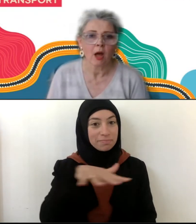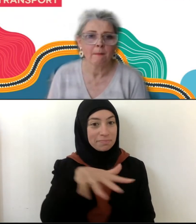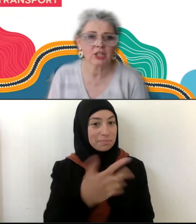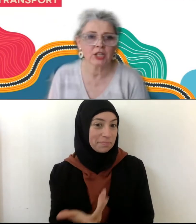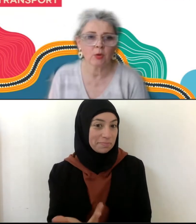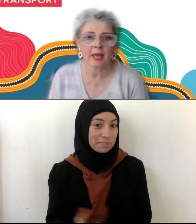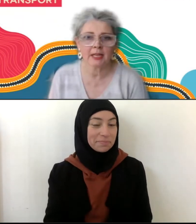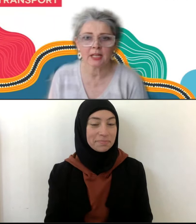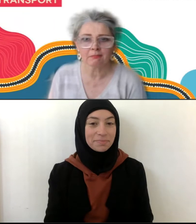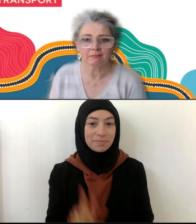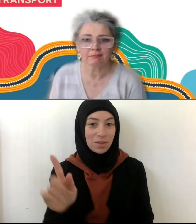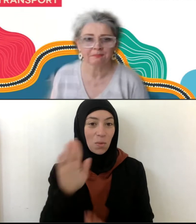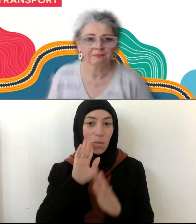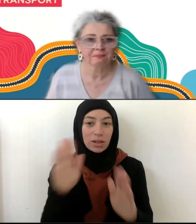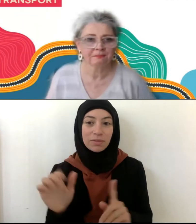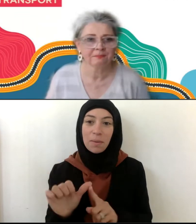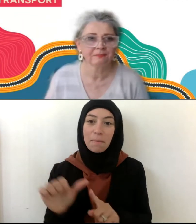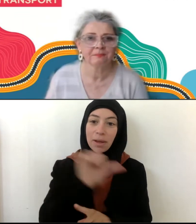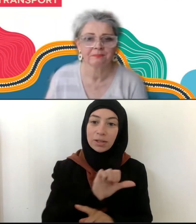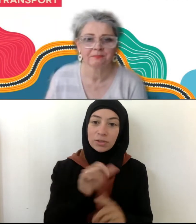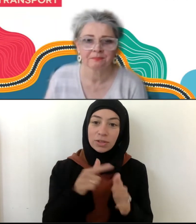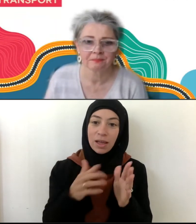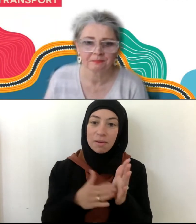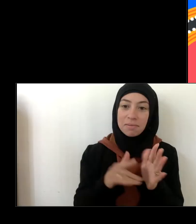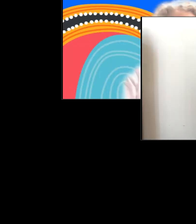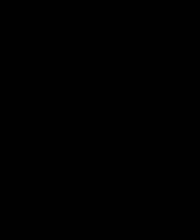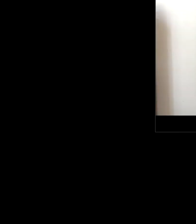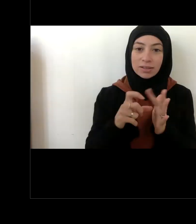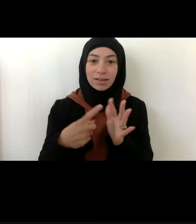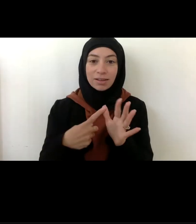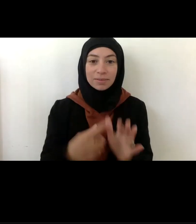wonderful. Back to you, Amanda.